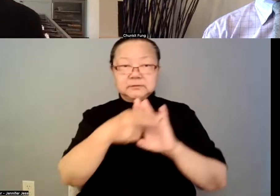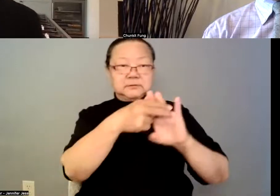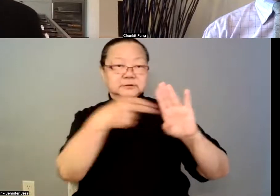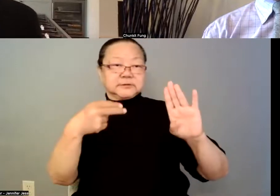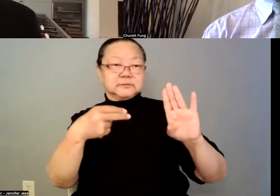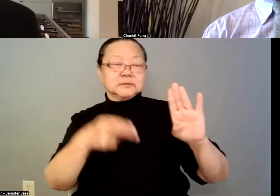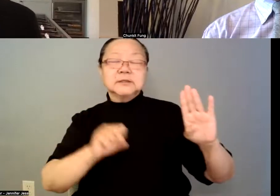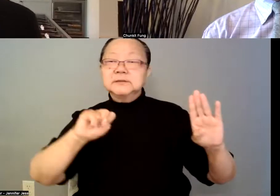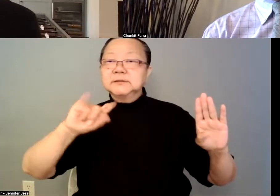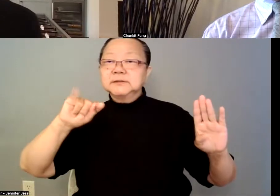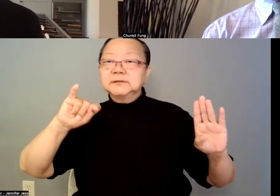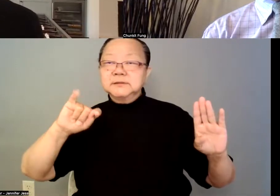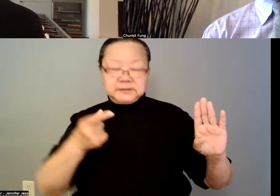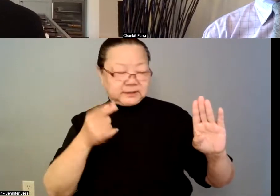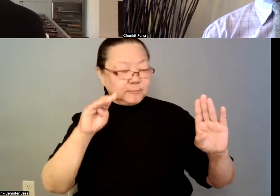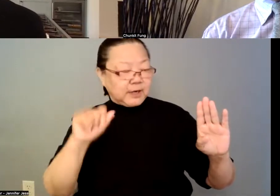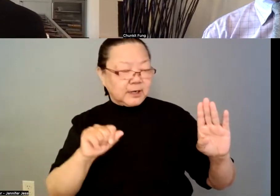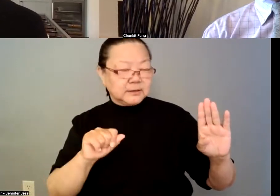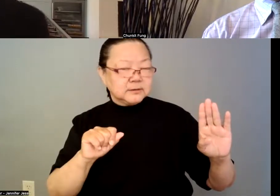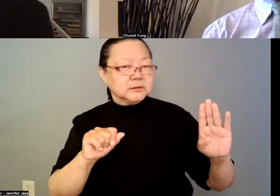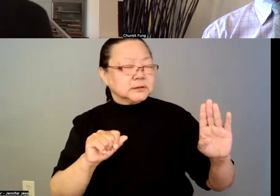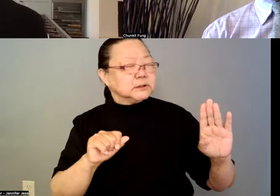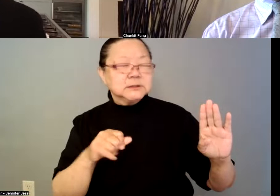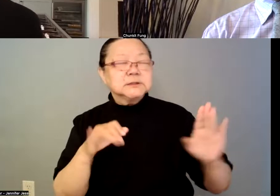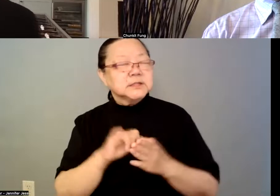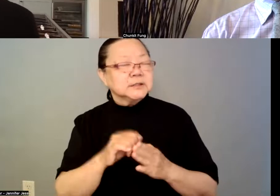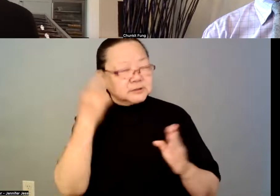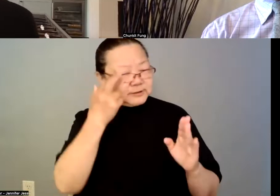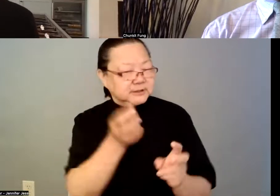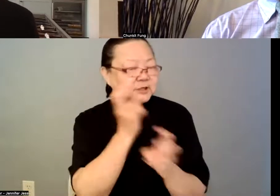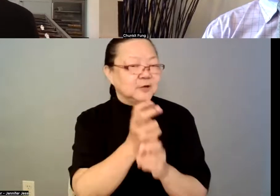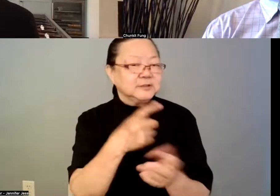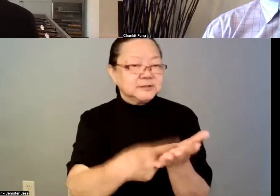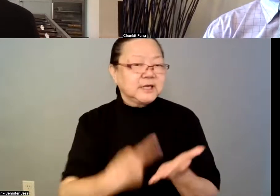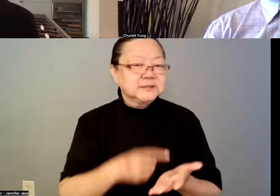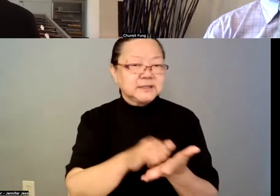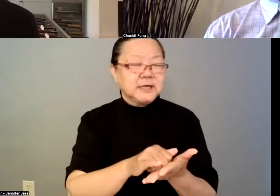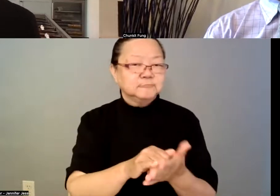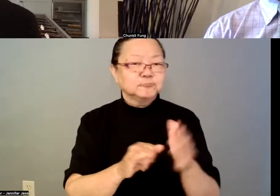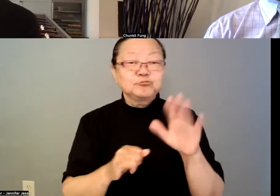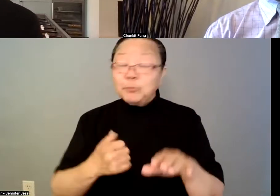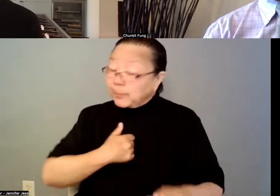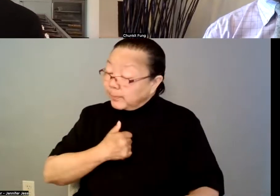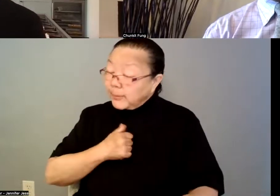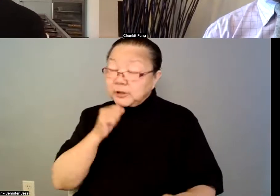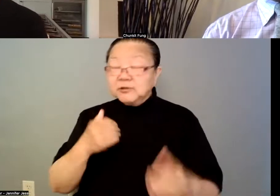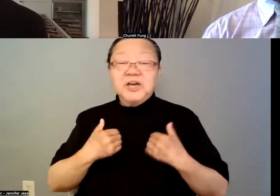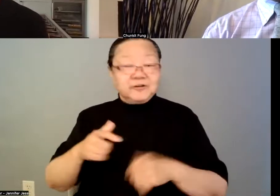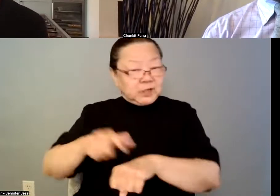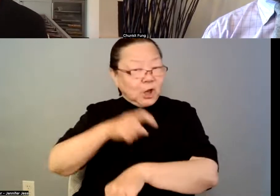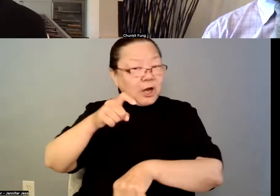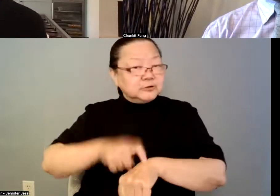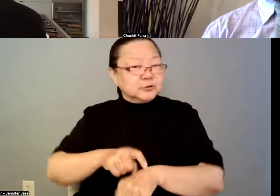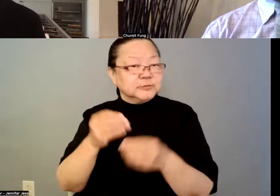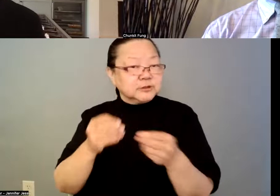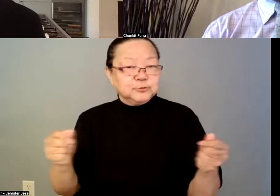part of why this is hard for us to really address. I don't have any other long-term, you know, sort of solutions, but except to tap into those networks